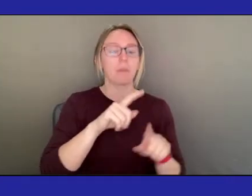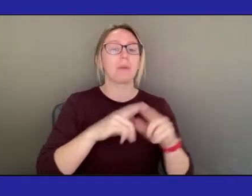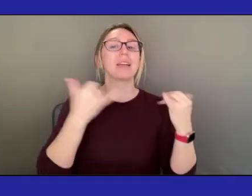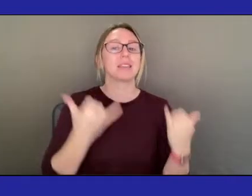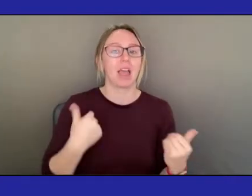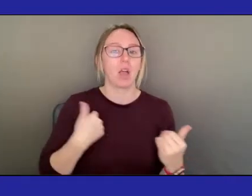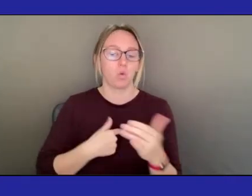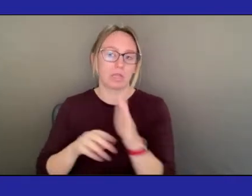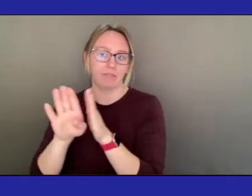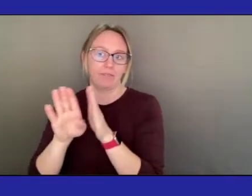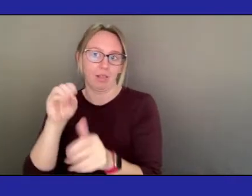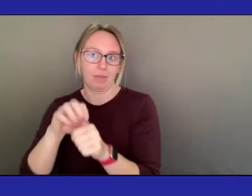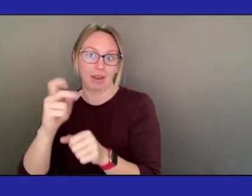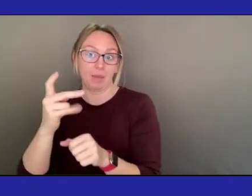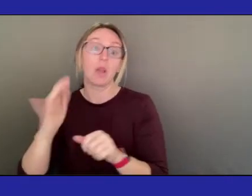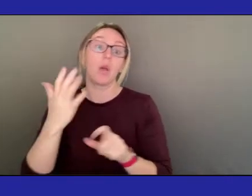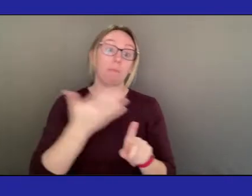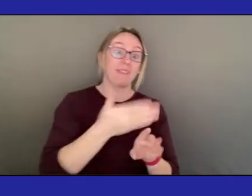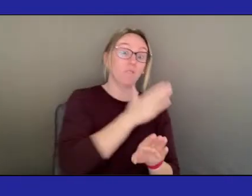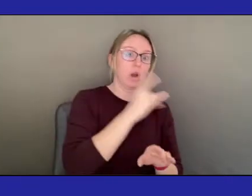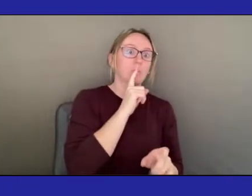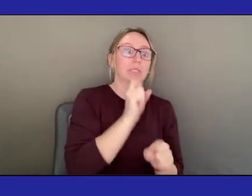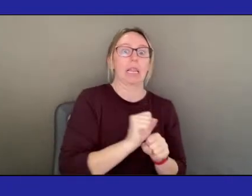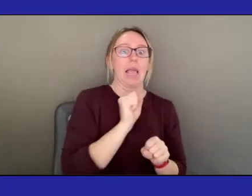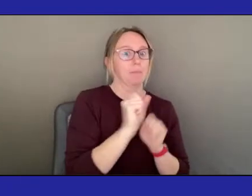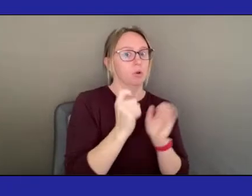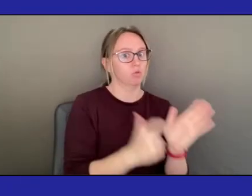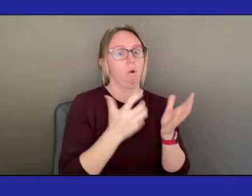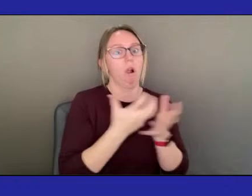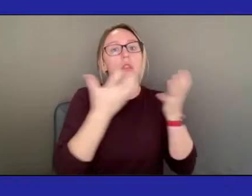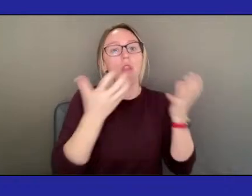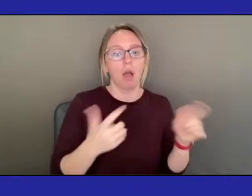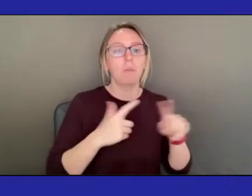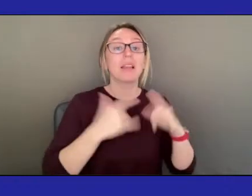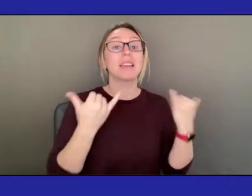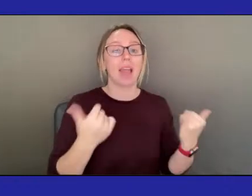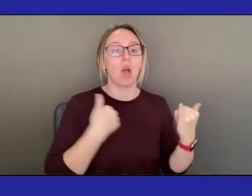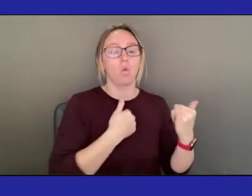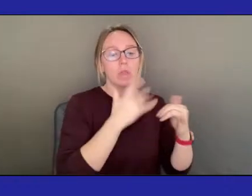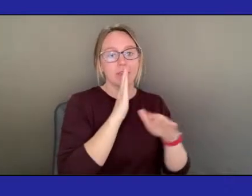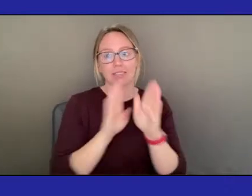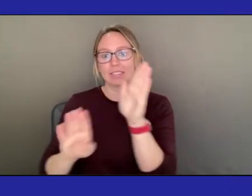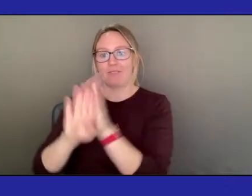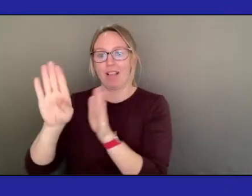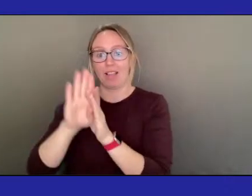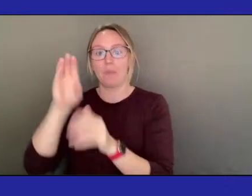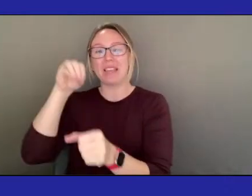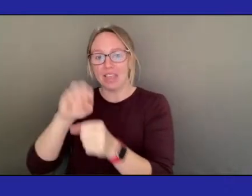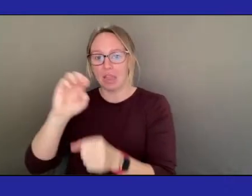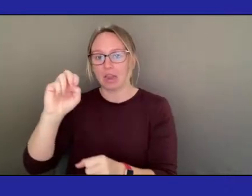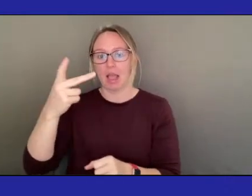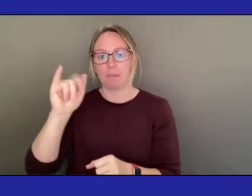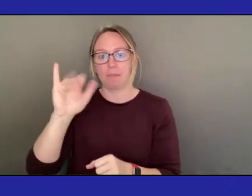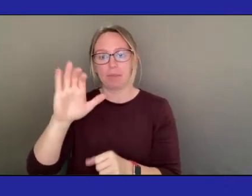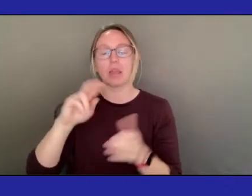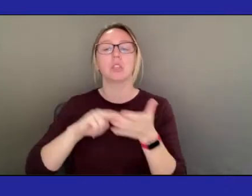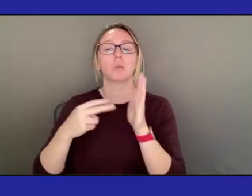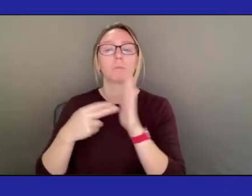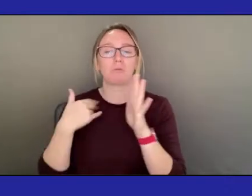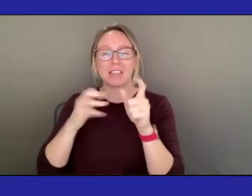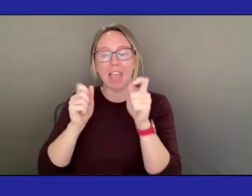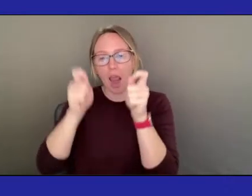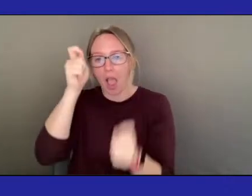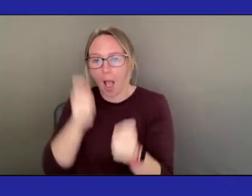labor intensive. And so now we've really been able to build them into Epic. So we've been able to refine the